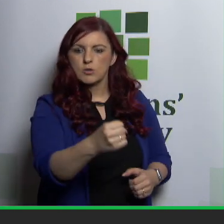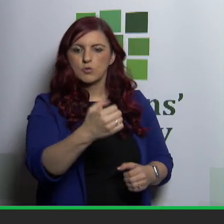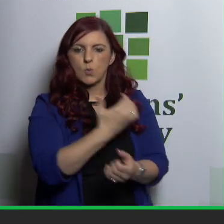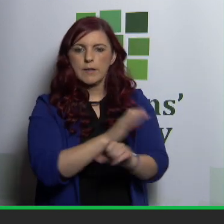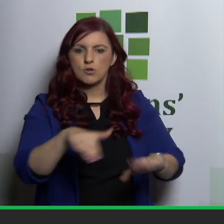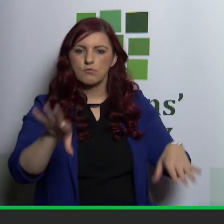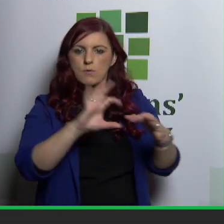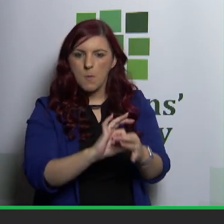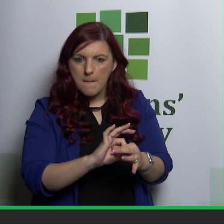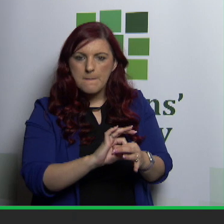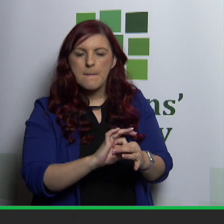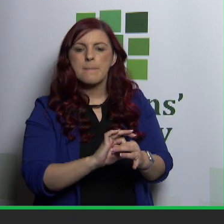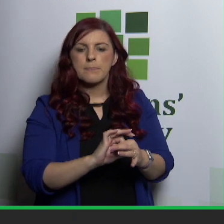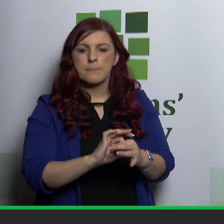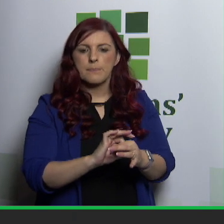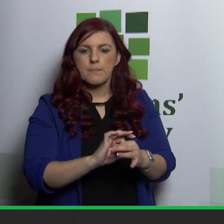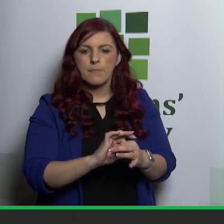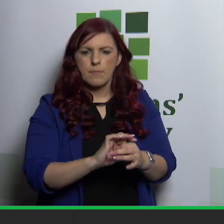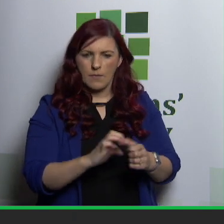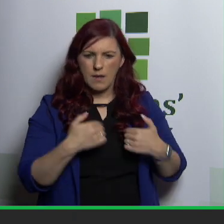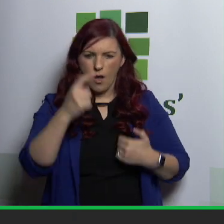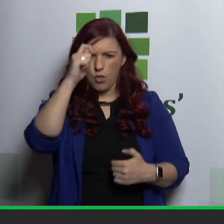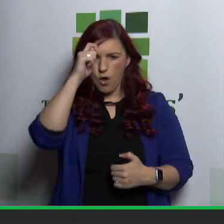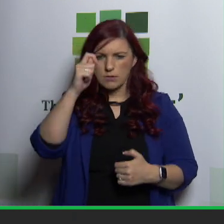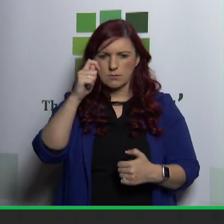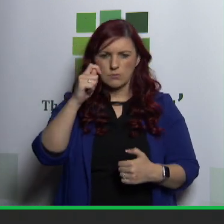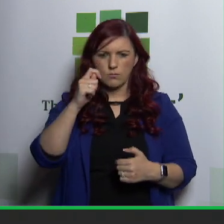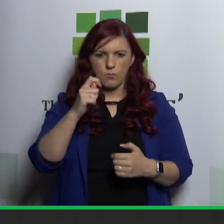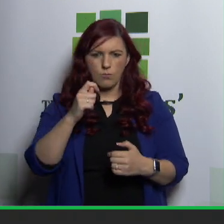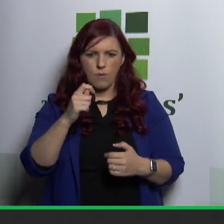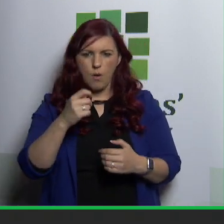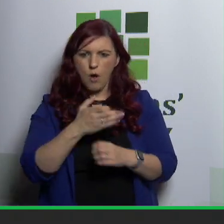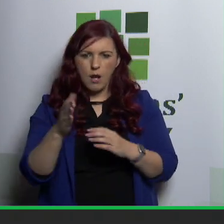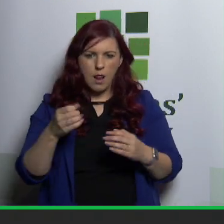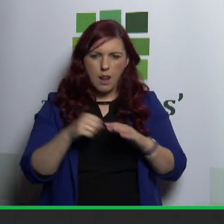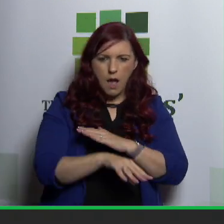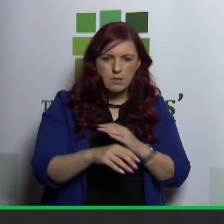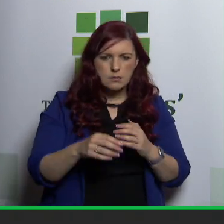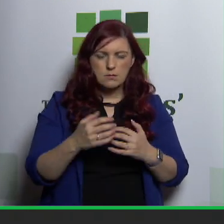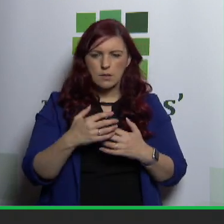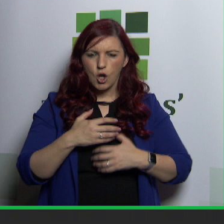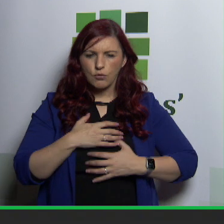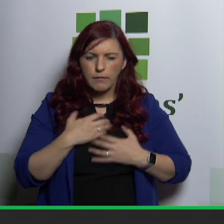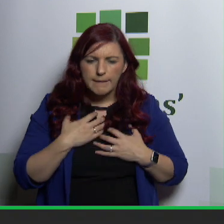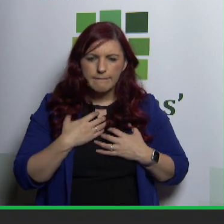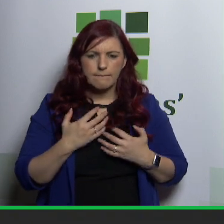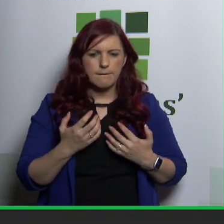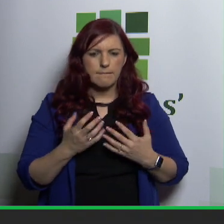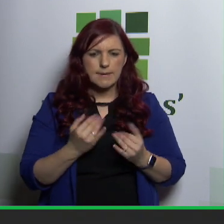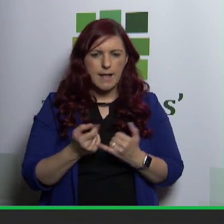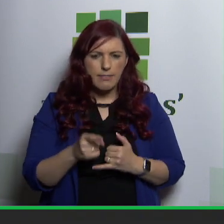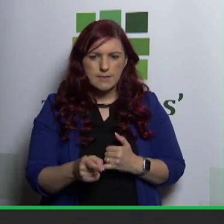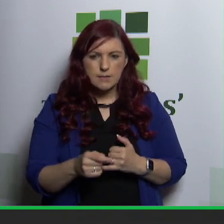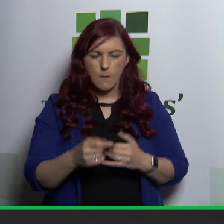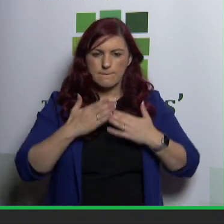a children's home. Like, it's all through losses and griefs and stuff like that, you know what I mean?